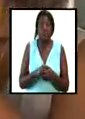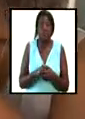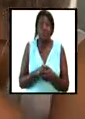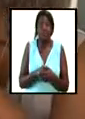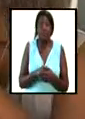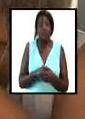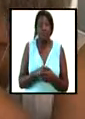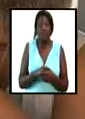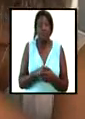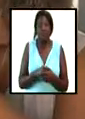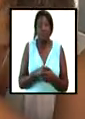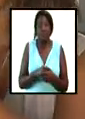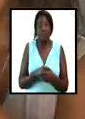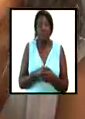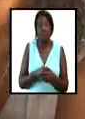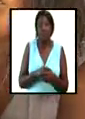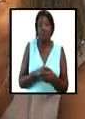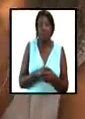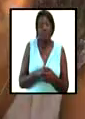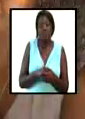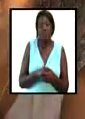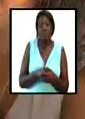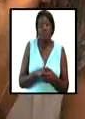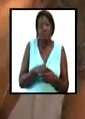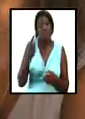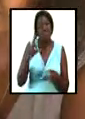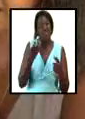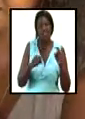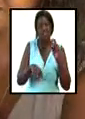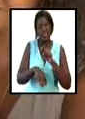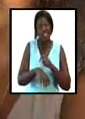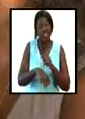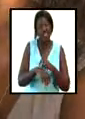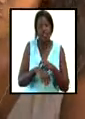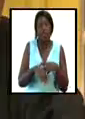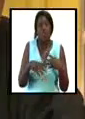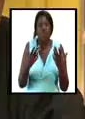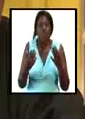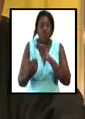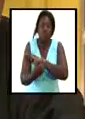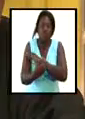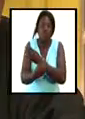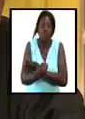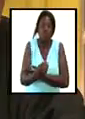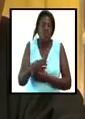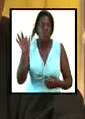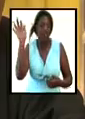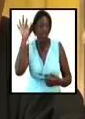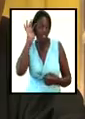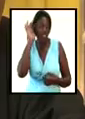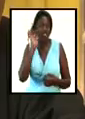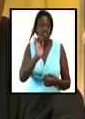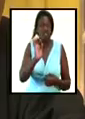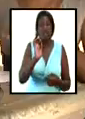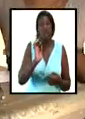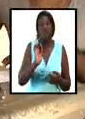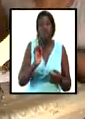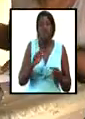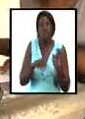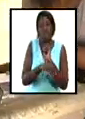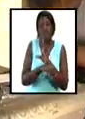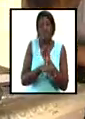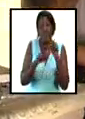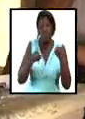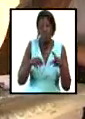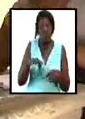yours? I don't have the time or the energy to listen to one of your lectures, Chantel. I'm not walking home with you